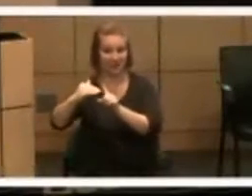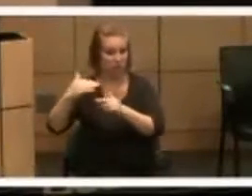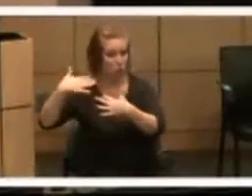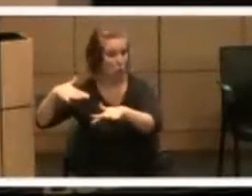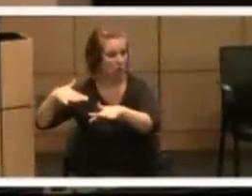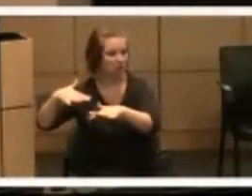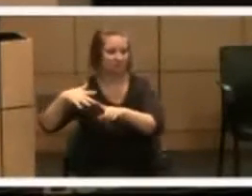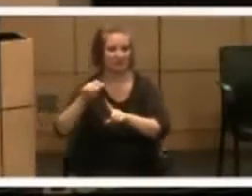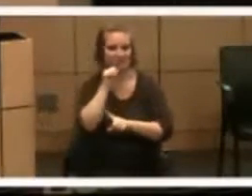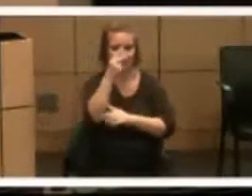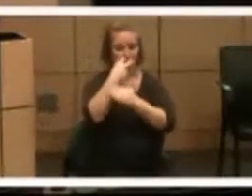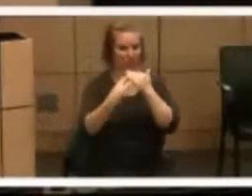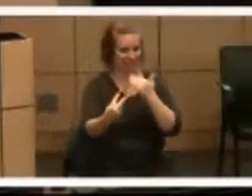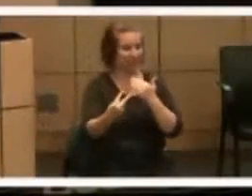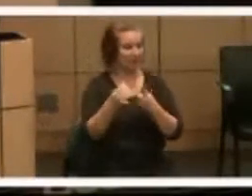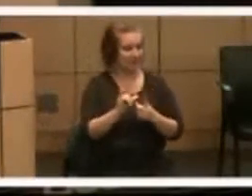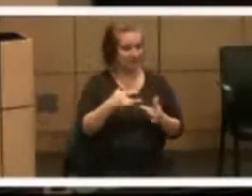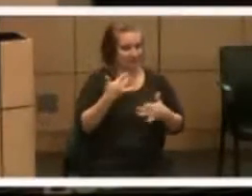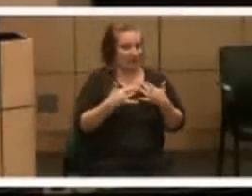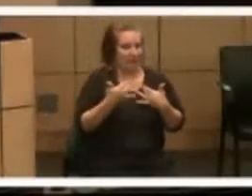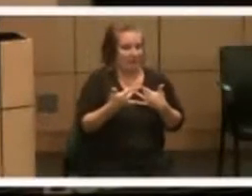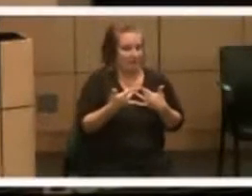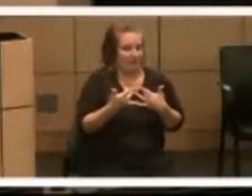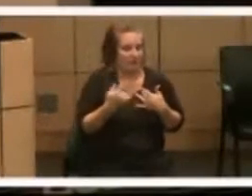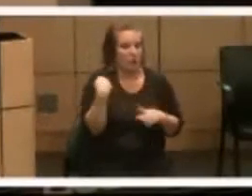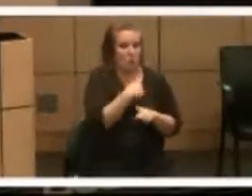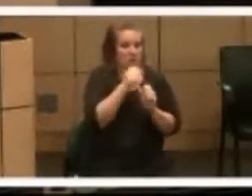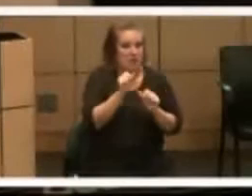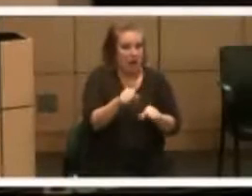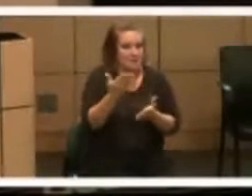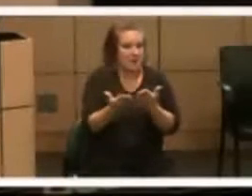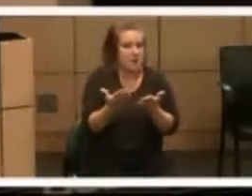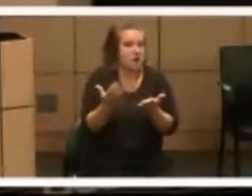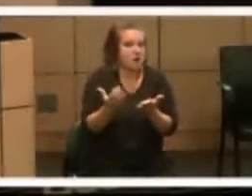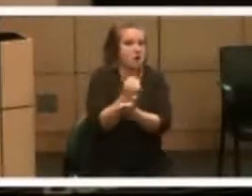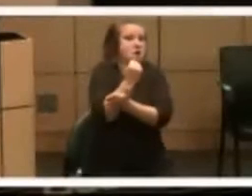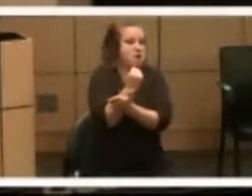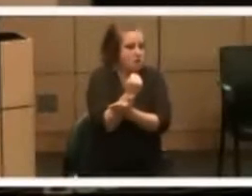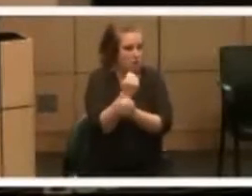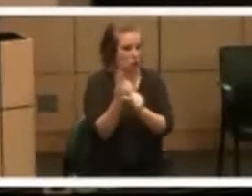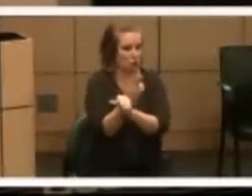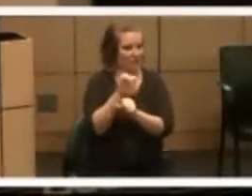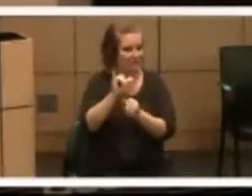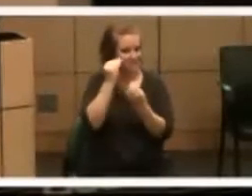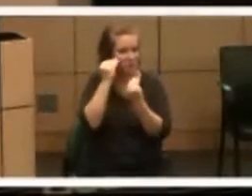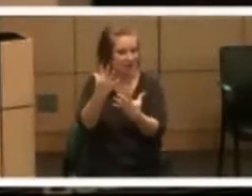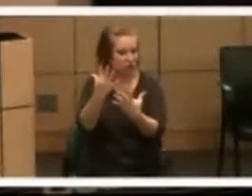I think, is really exciting that we might be able to leverage and access that.